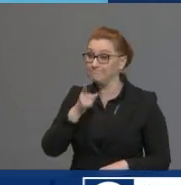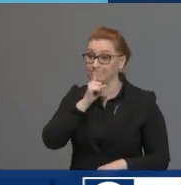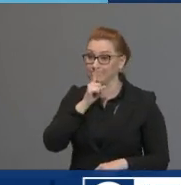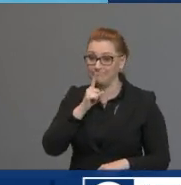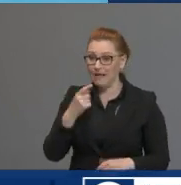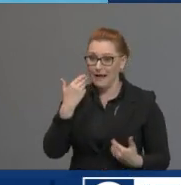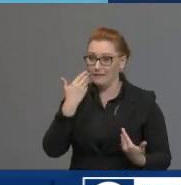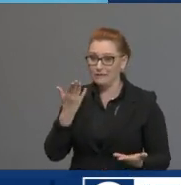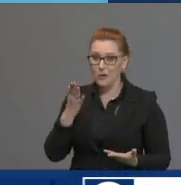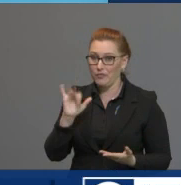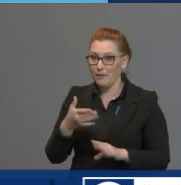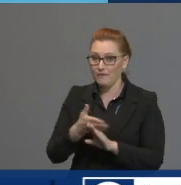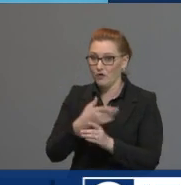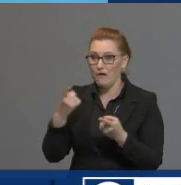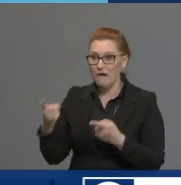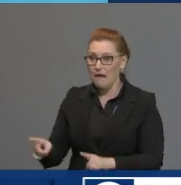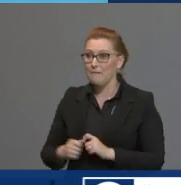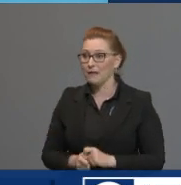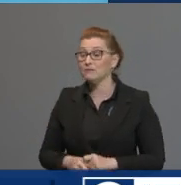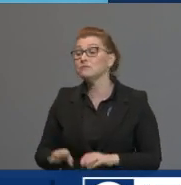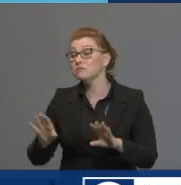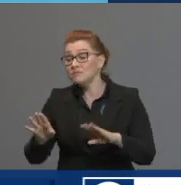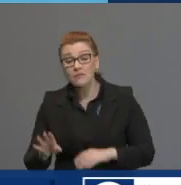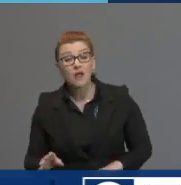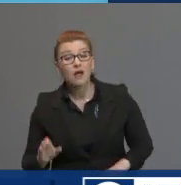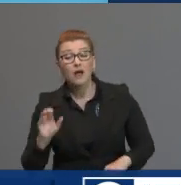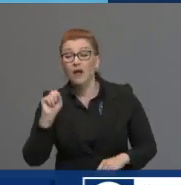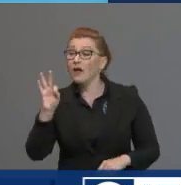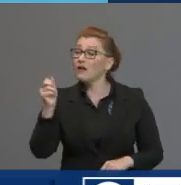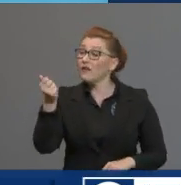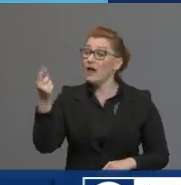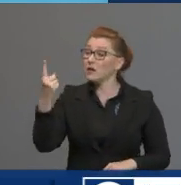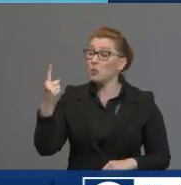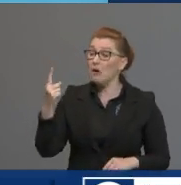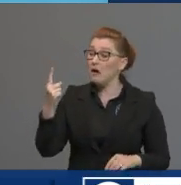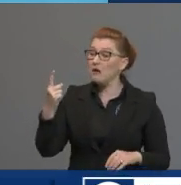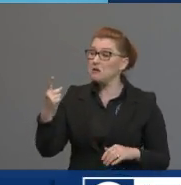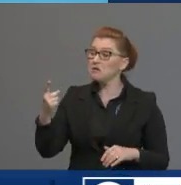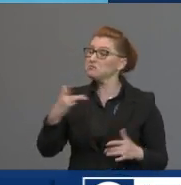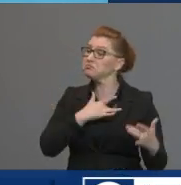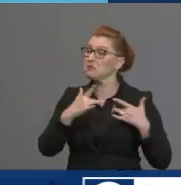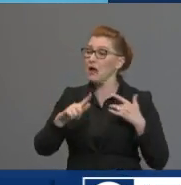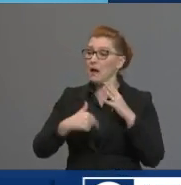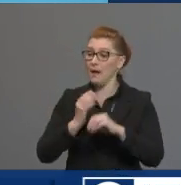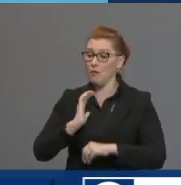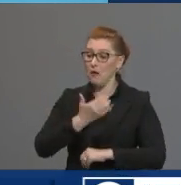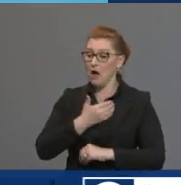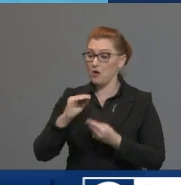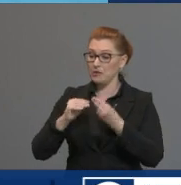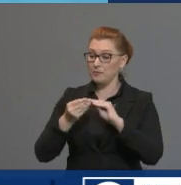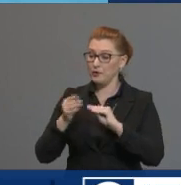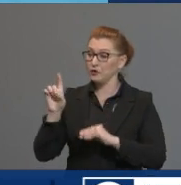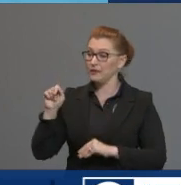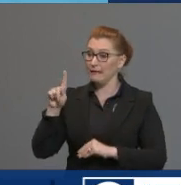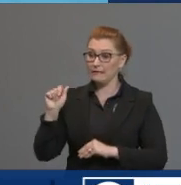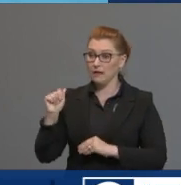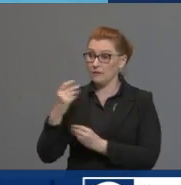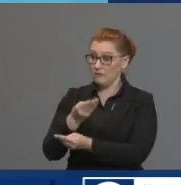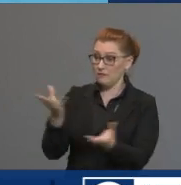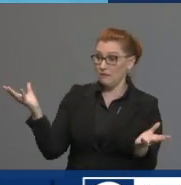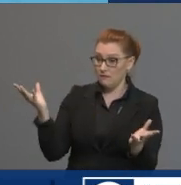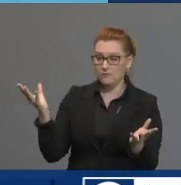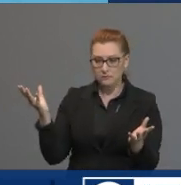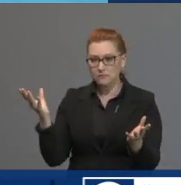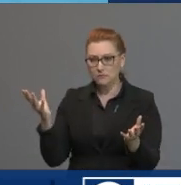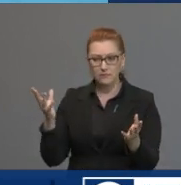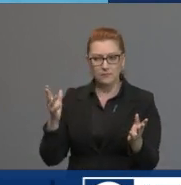not, and I would say to anyone that has an issue with the data that we're presenting, their